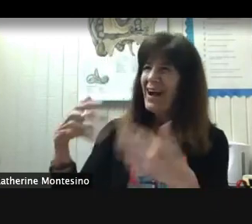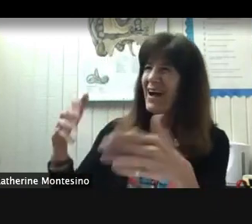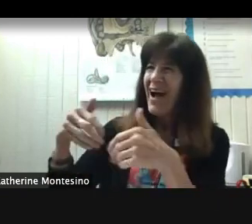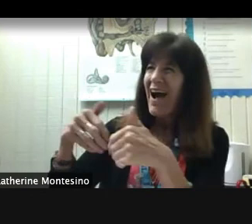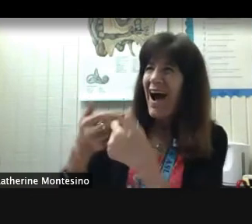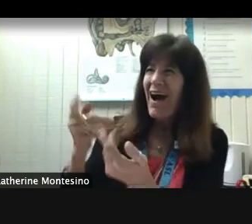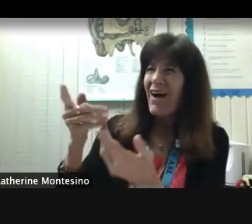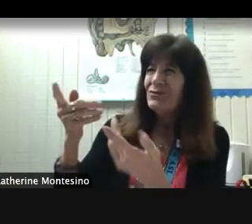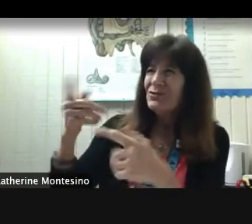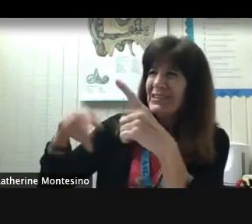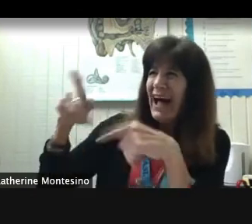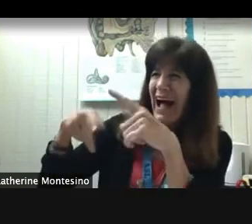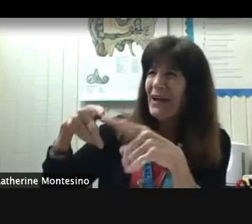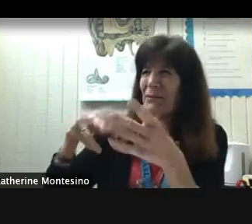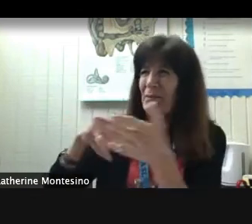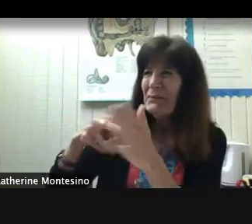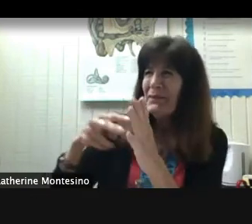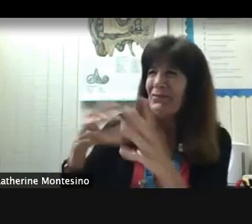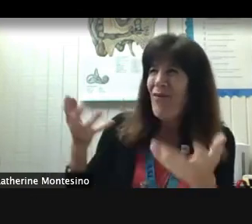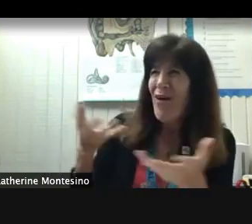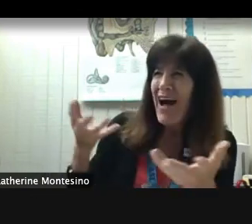speaking Spanish and English.